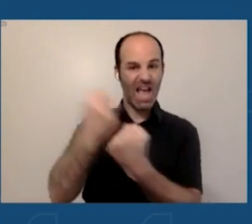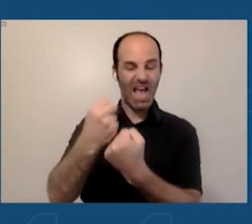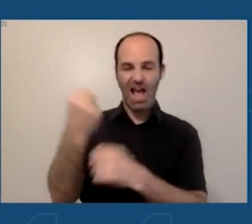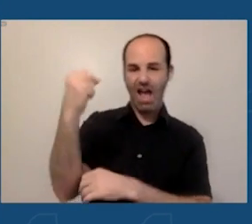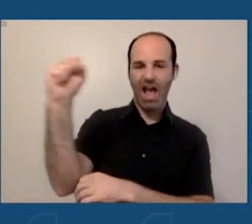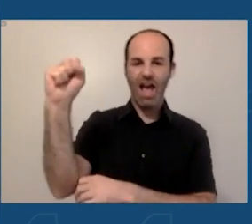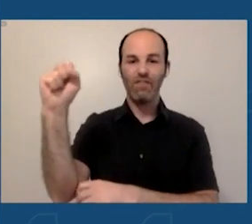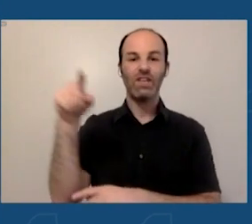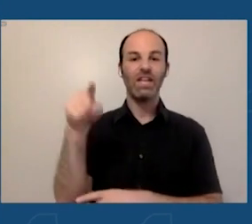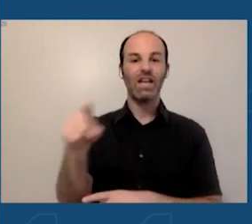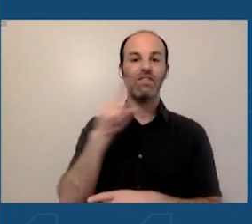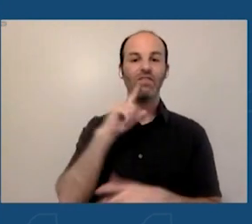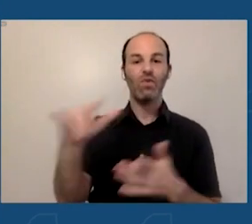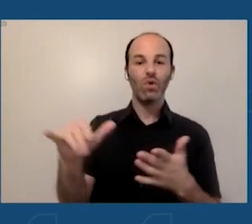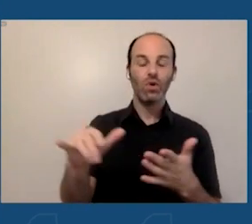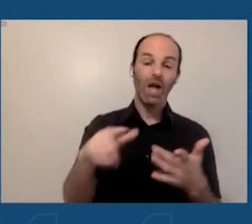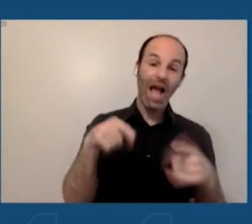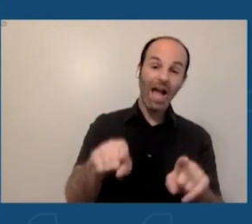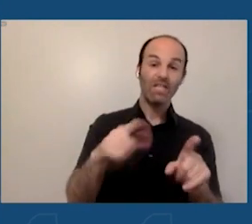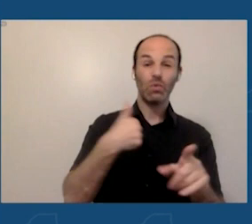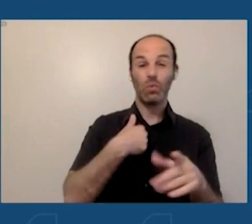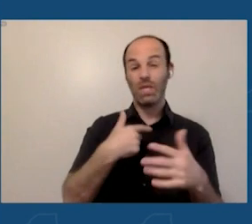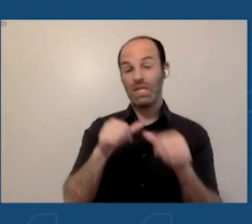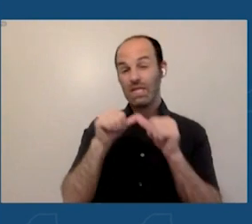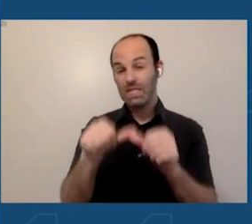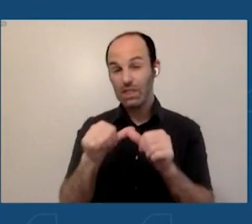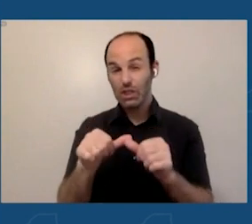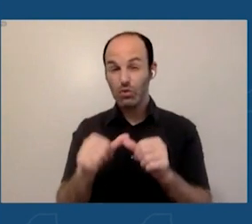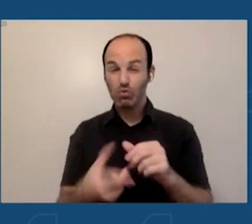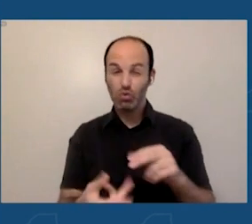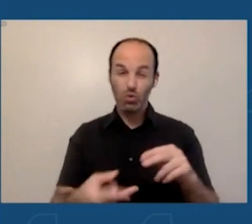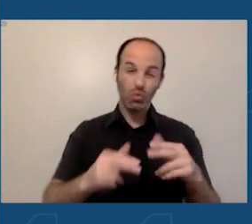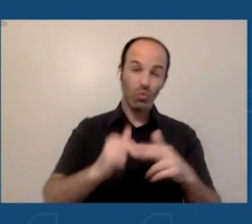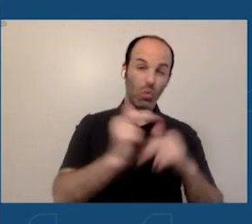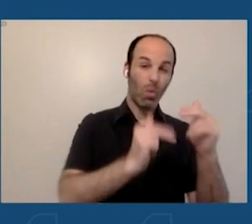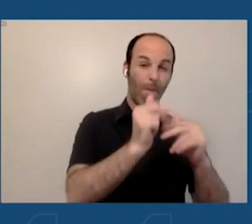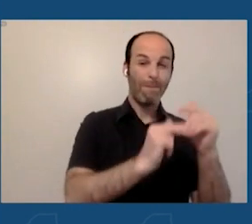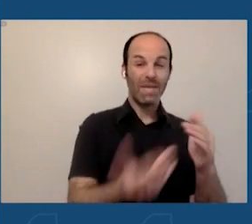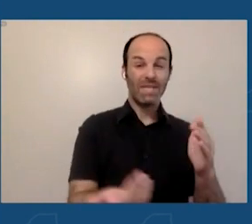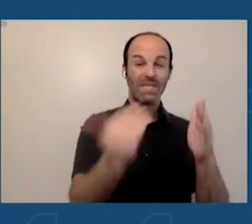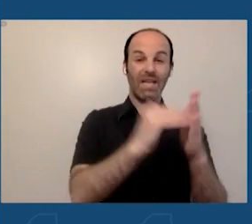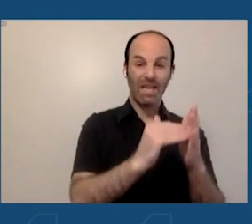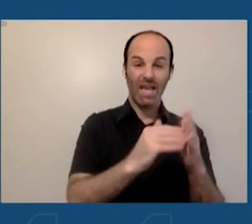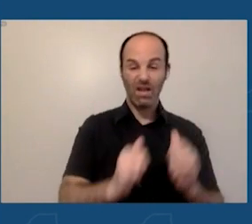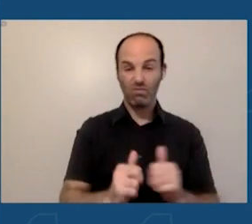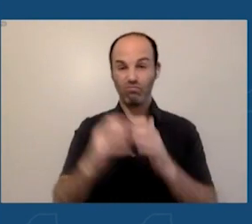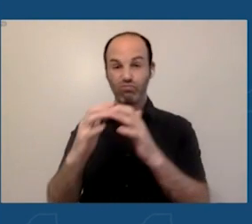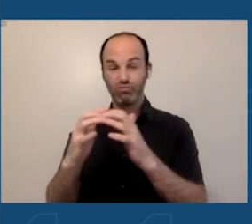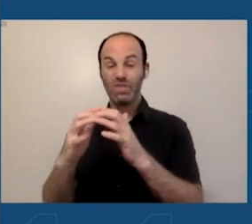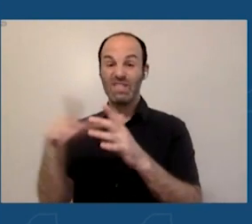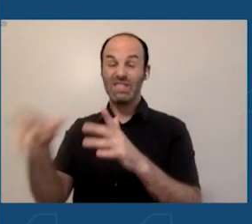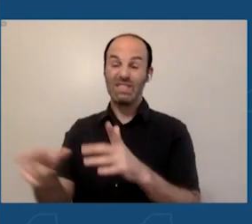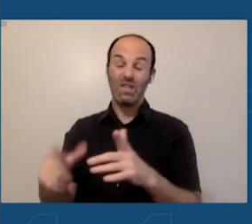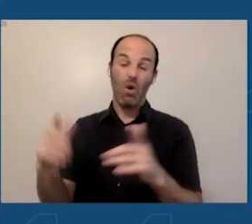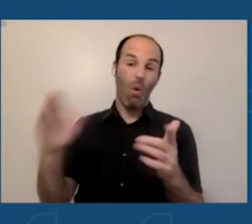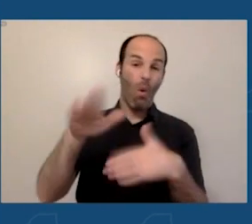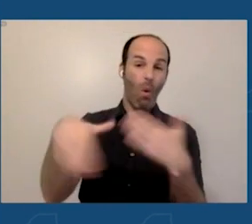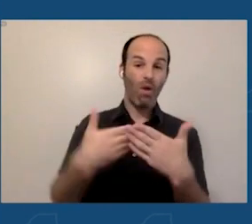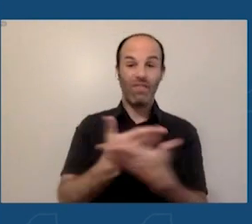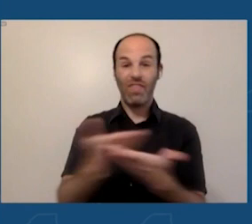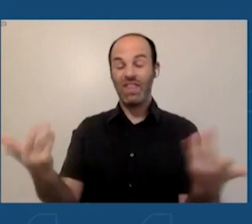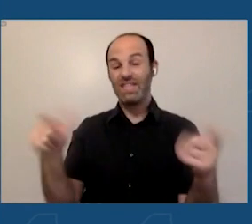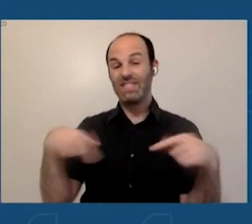rebuilds, strengthens the many institutions, including the early childhood education and care sector, that have been ravaged